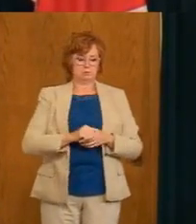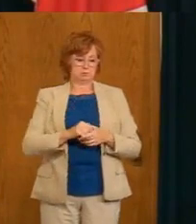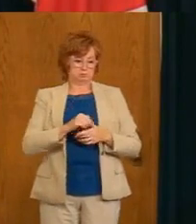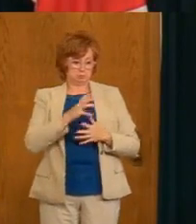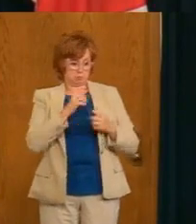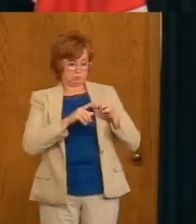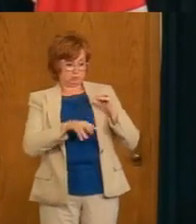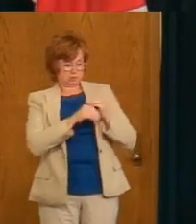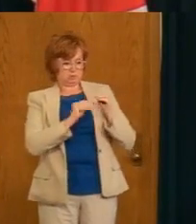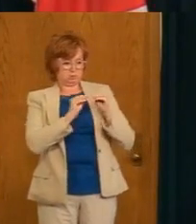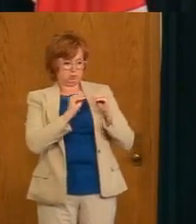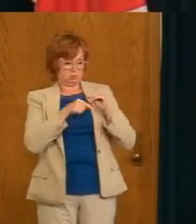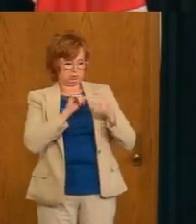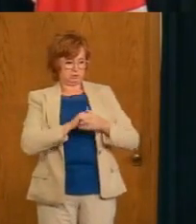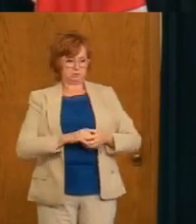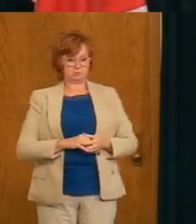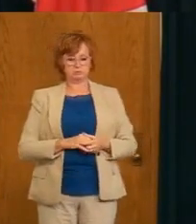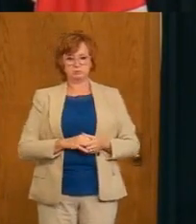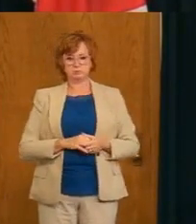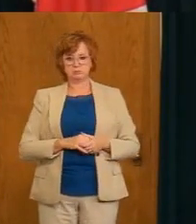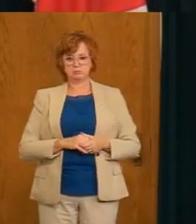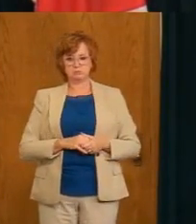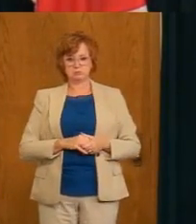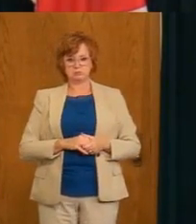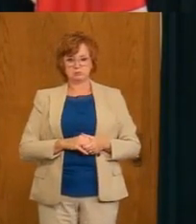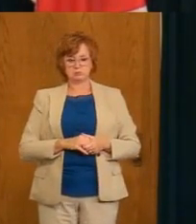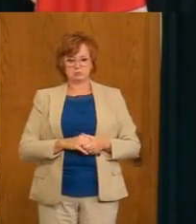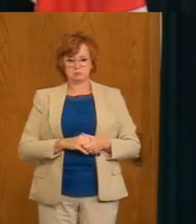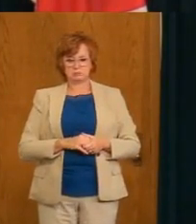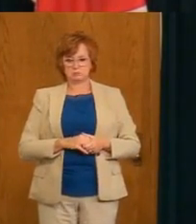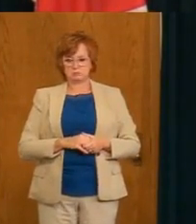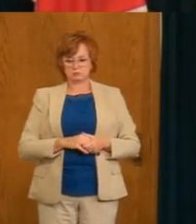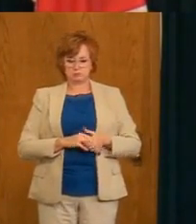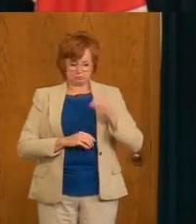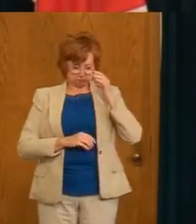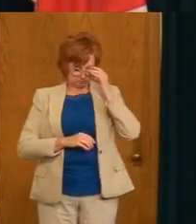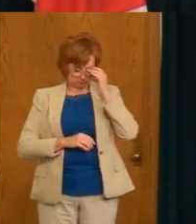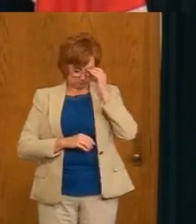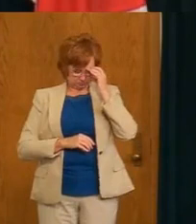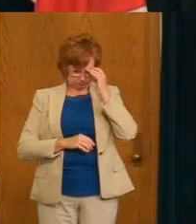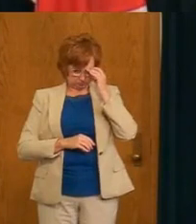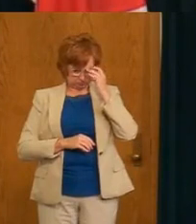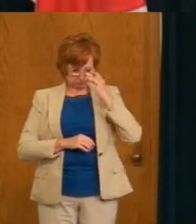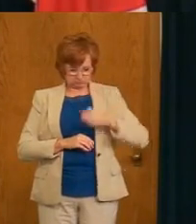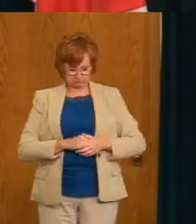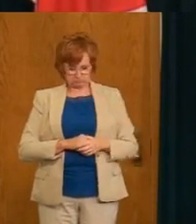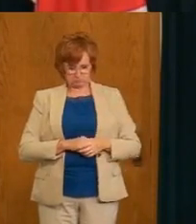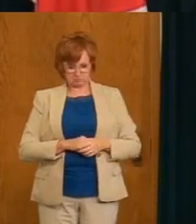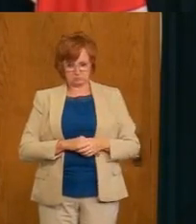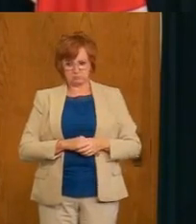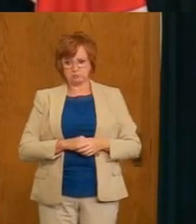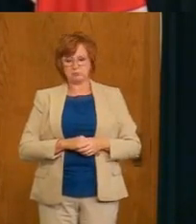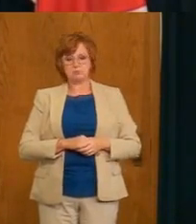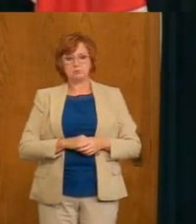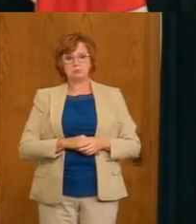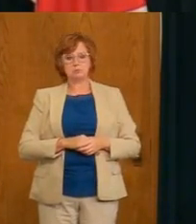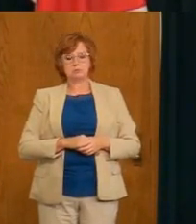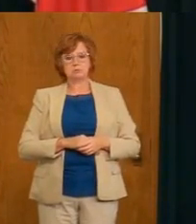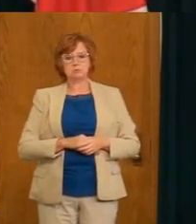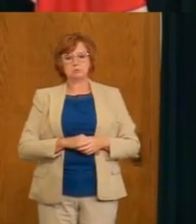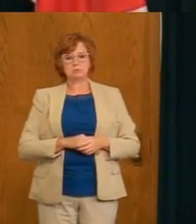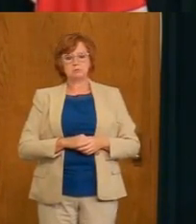way so to accommodate people who can't find that 1 hour to make an appointment or go to an appointment. Just on that, Lisa, as well, there is a